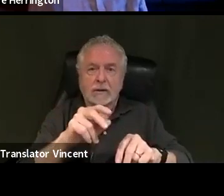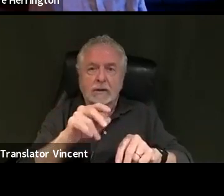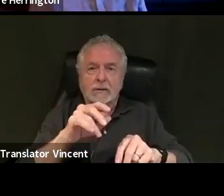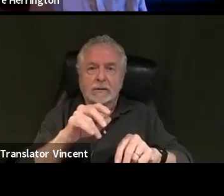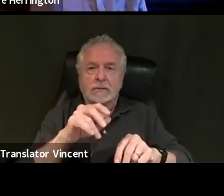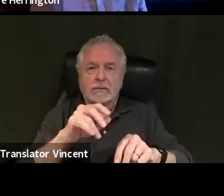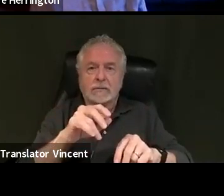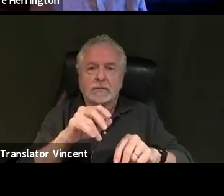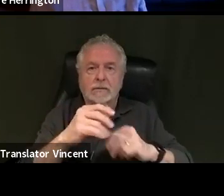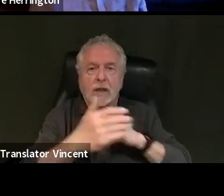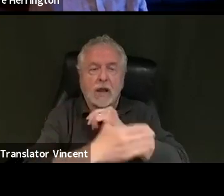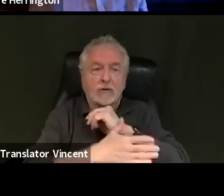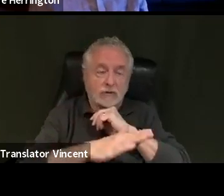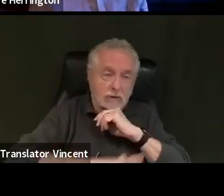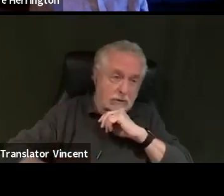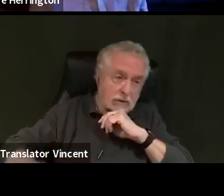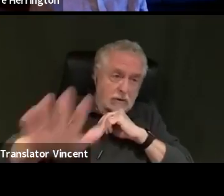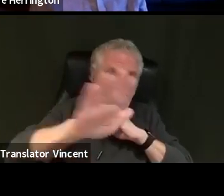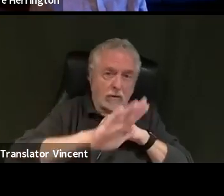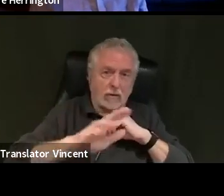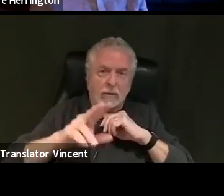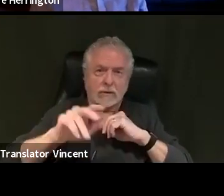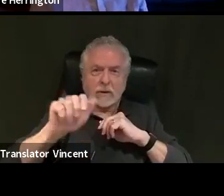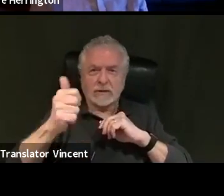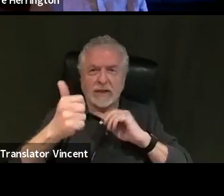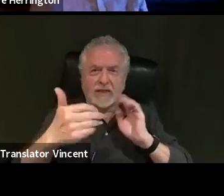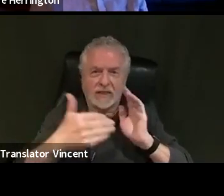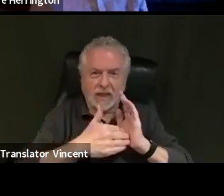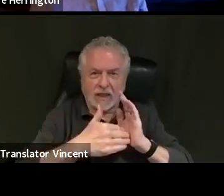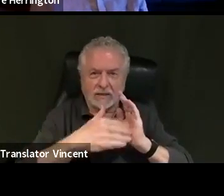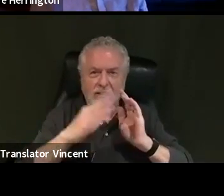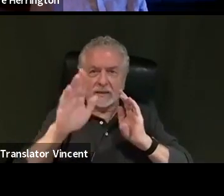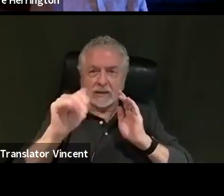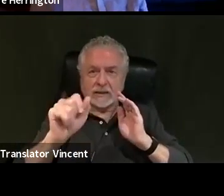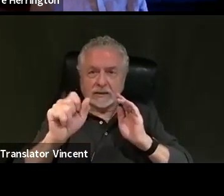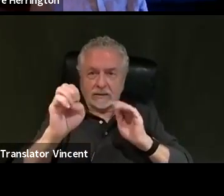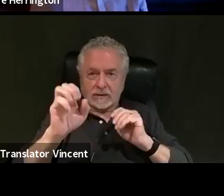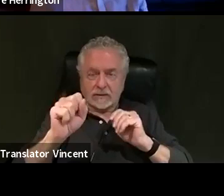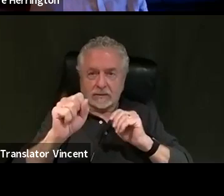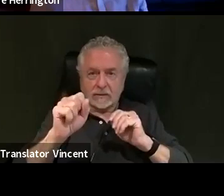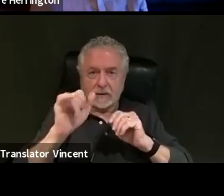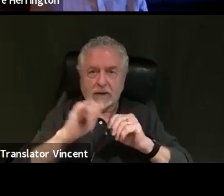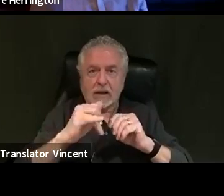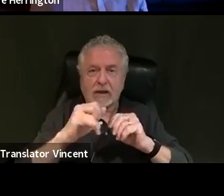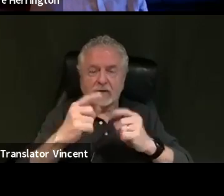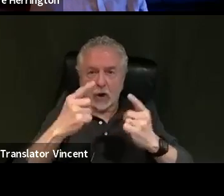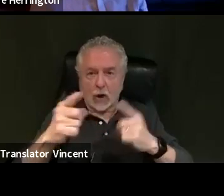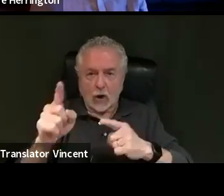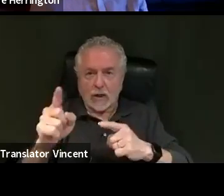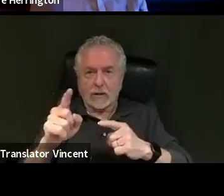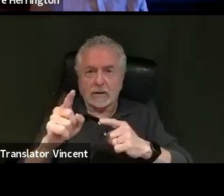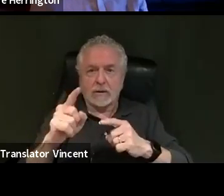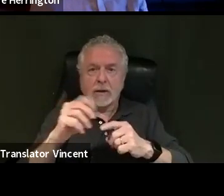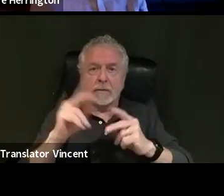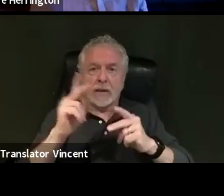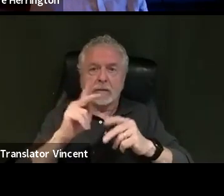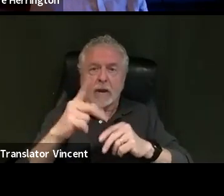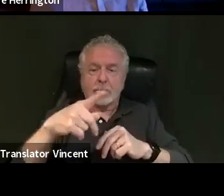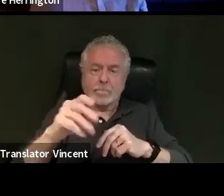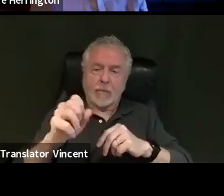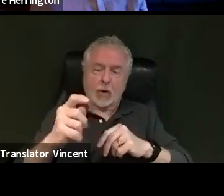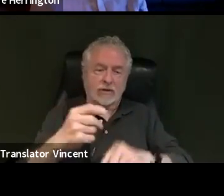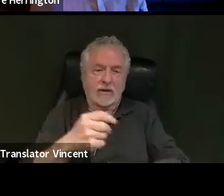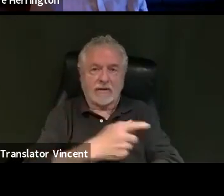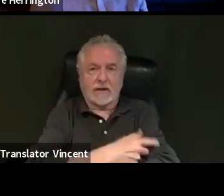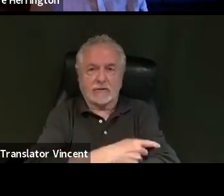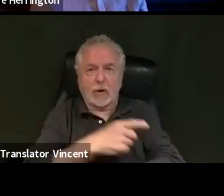of countrywide, there's been about 10,000 cases that have occurred in people